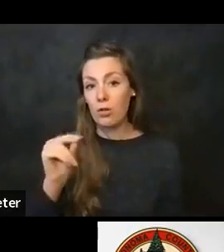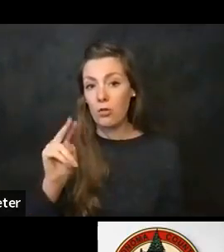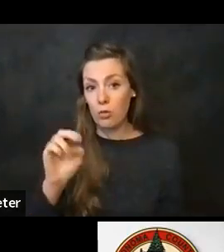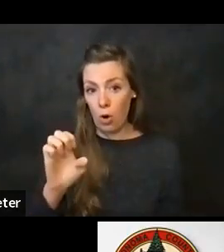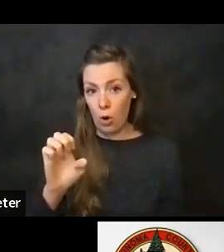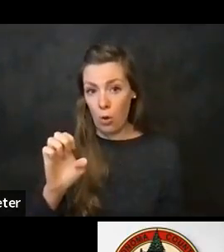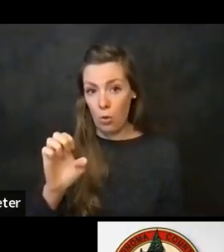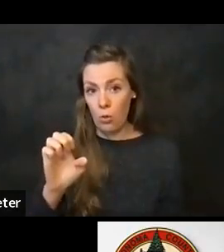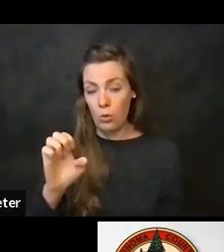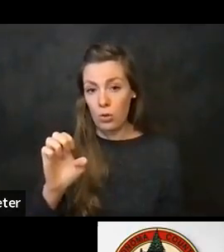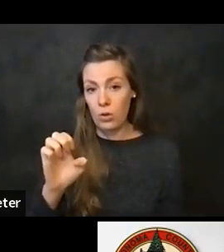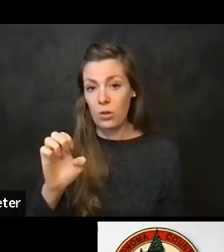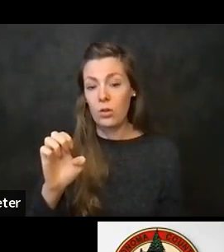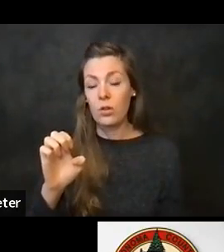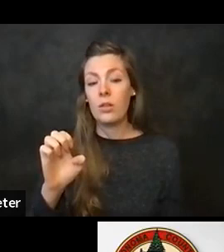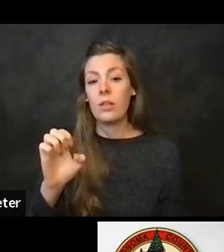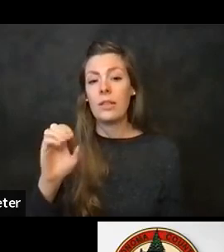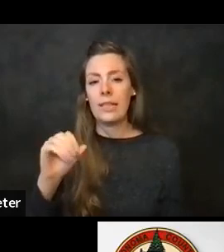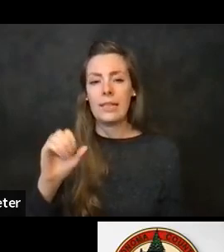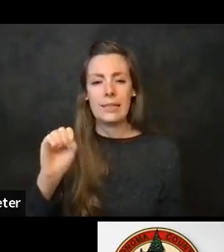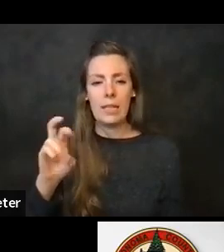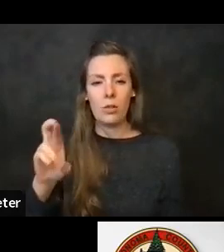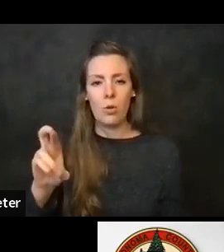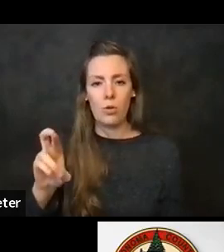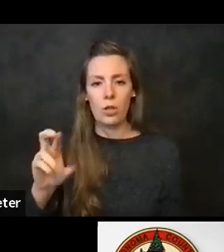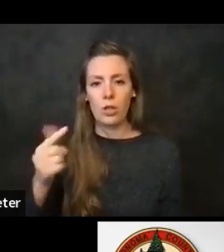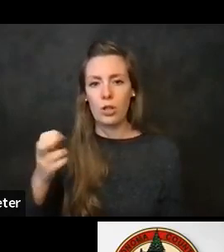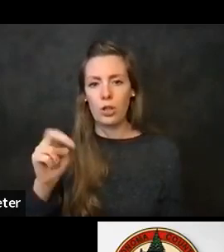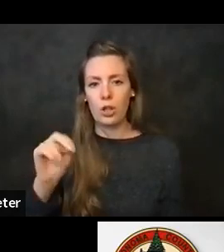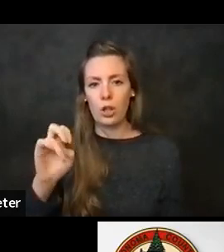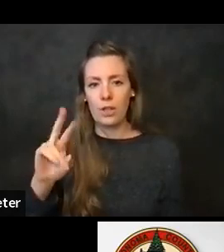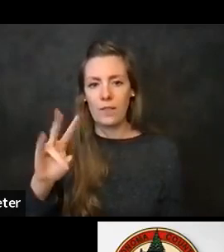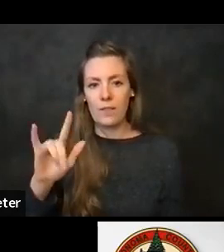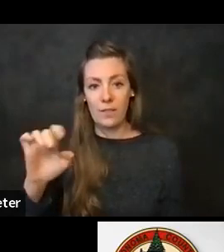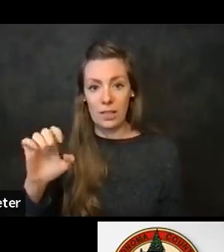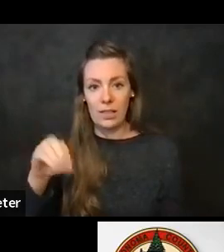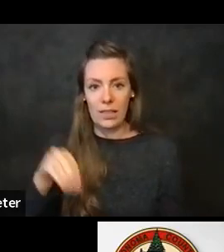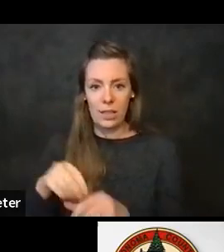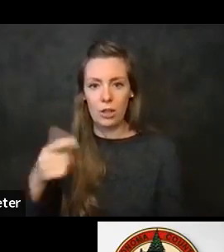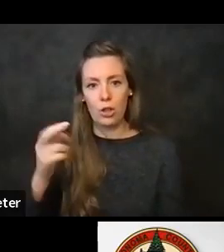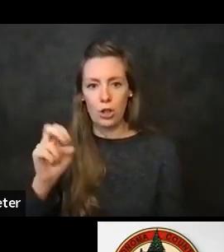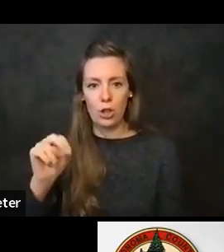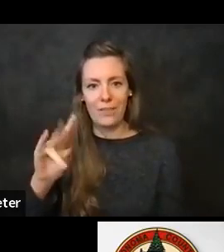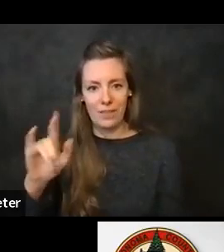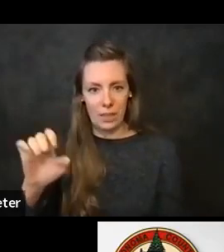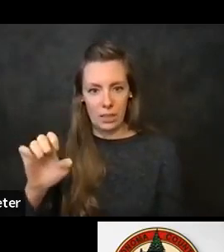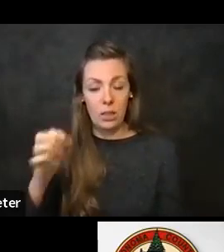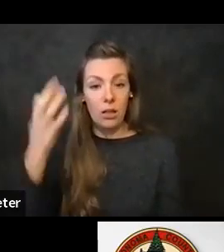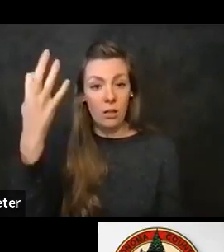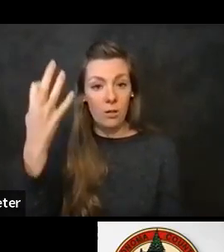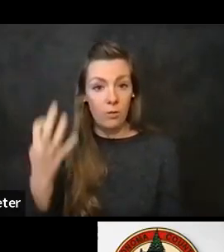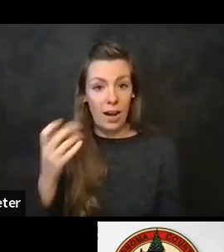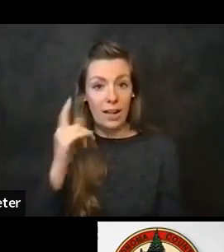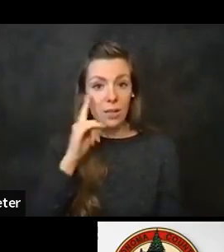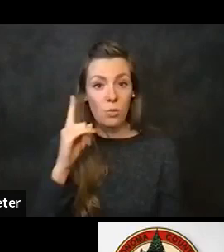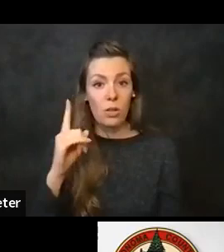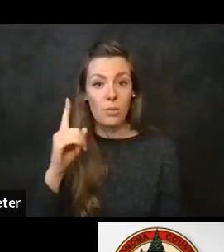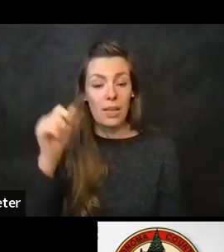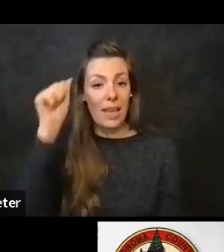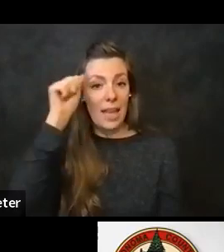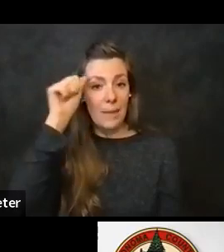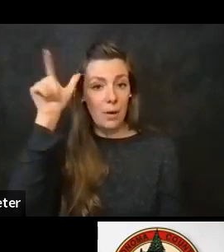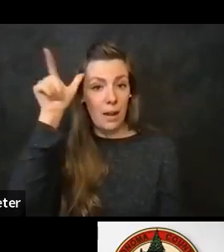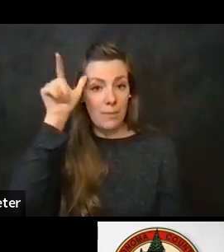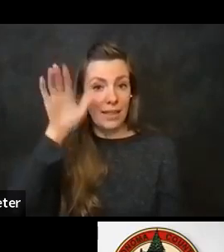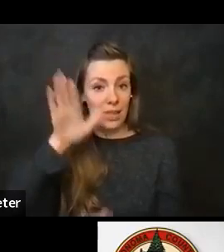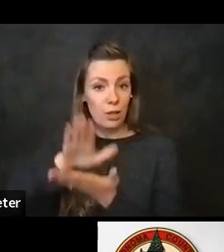in in Santa Rosa, and Guerneville Elementary School in Guerneville. On Friday, there will be a clinic at Abraham Lincoln